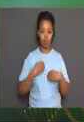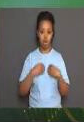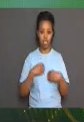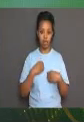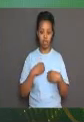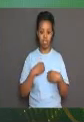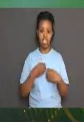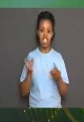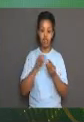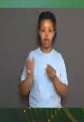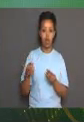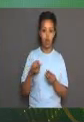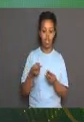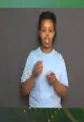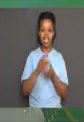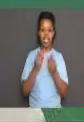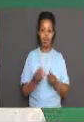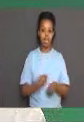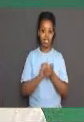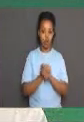more evidence for evolution.